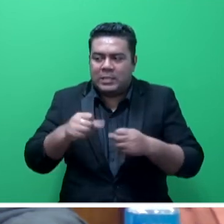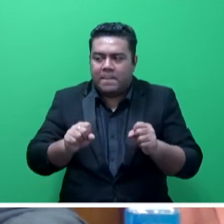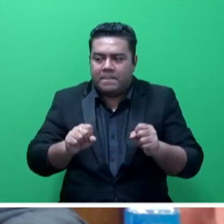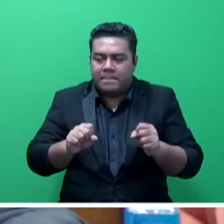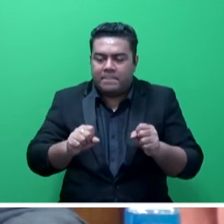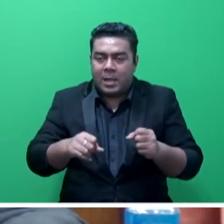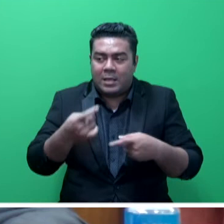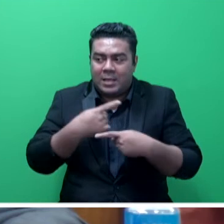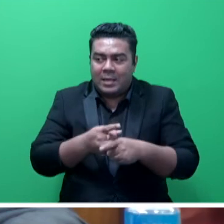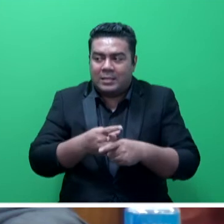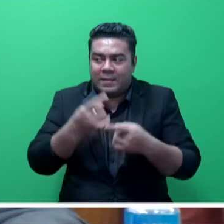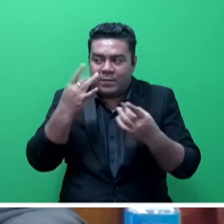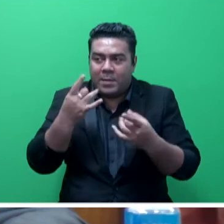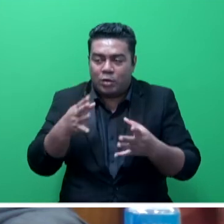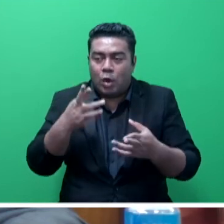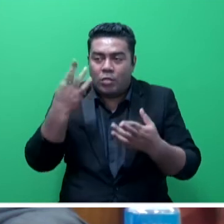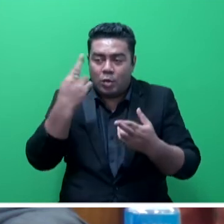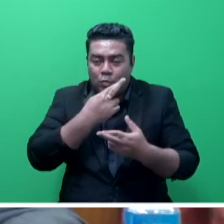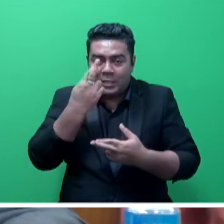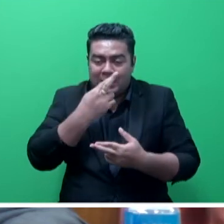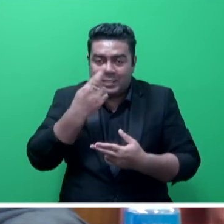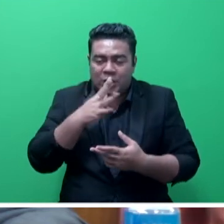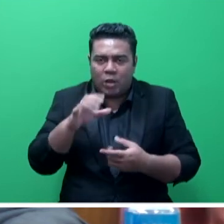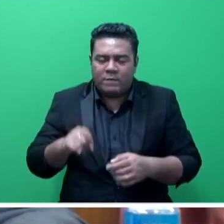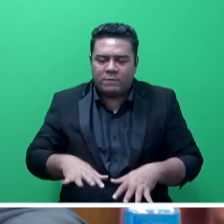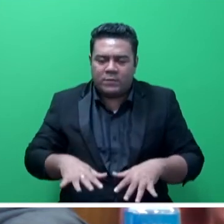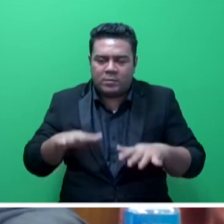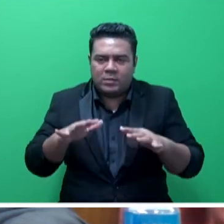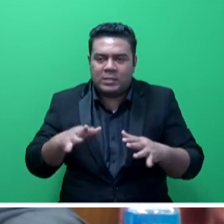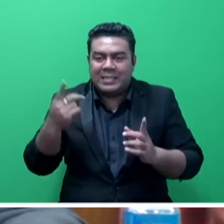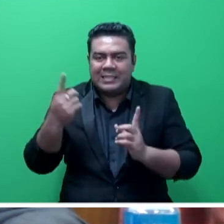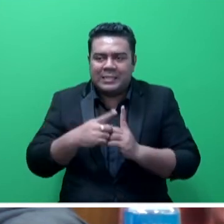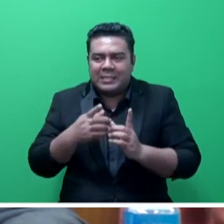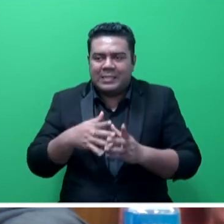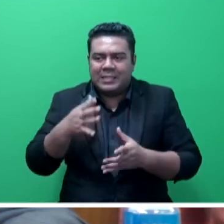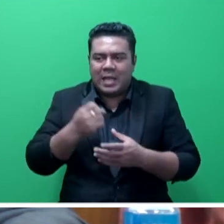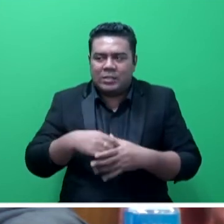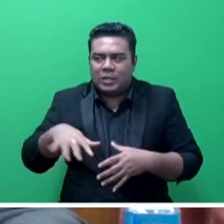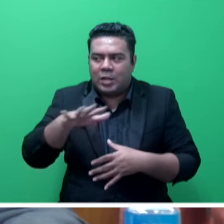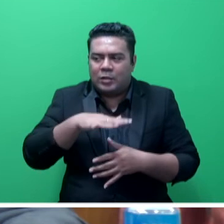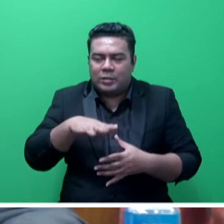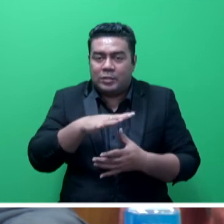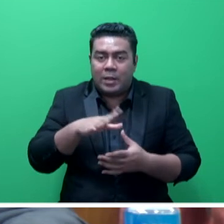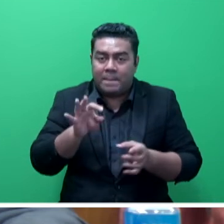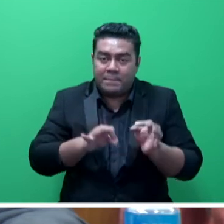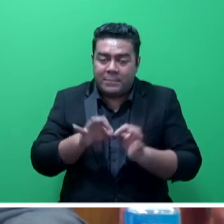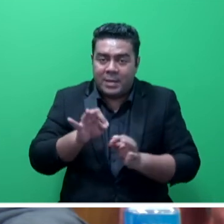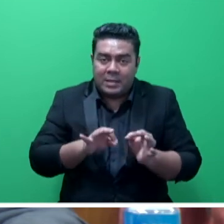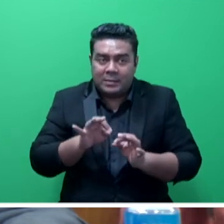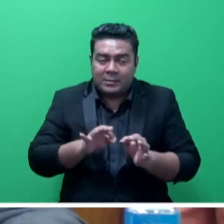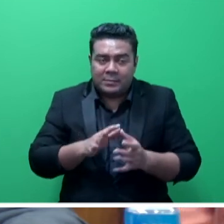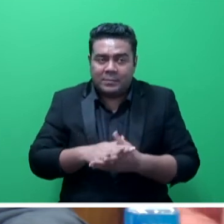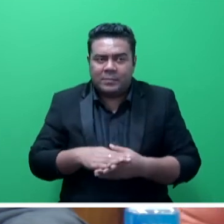provides guidance information on the risk of flash floods near the catchment areas. The plan now is to further